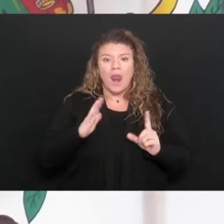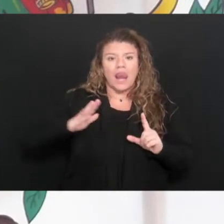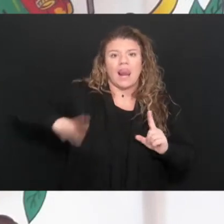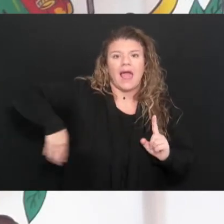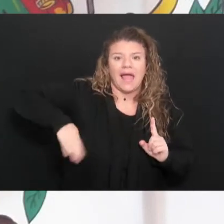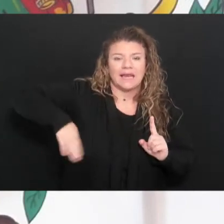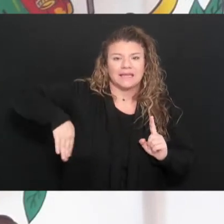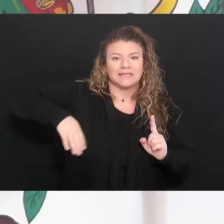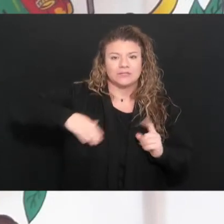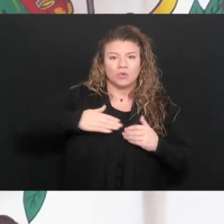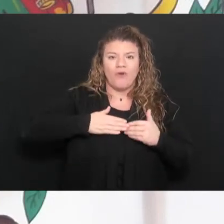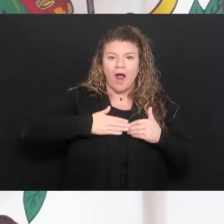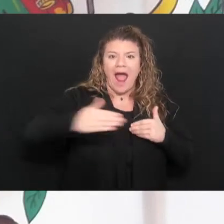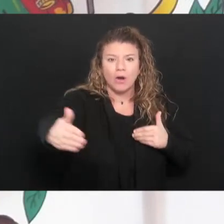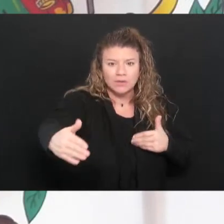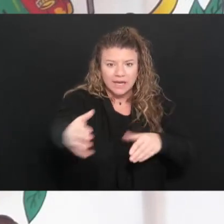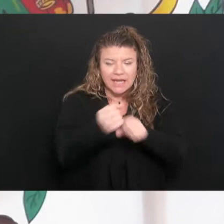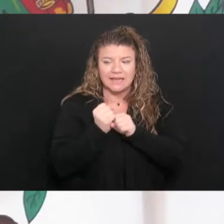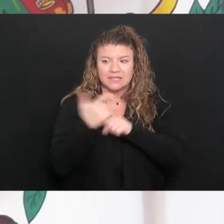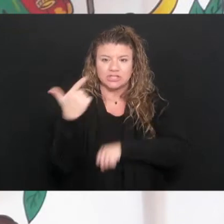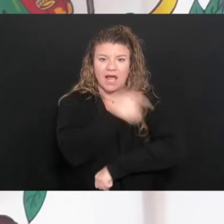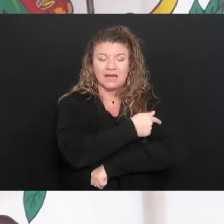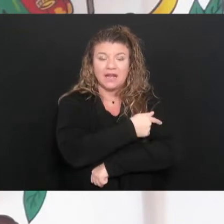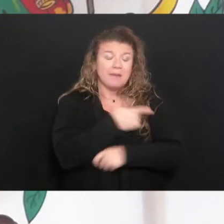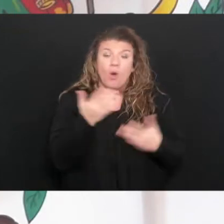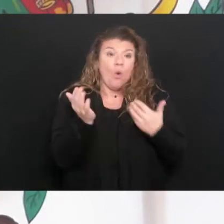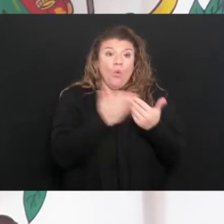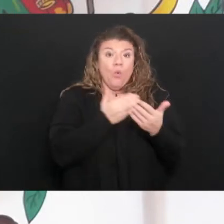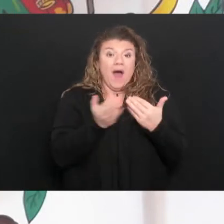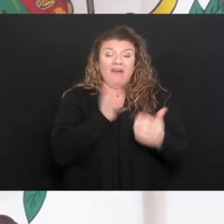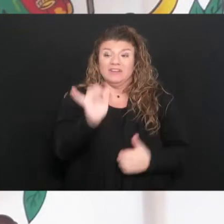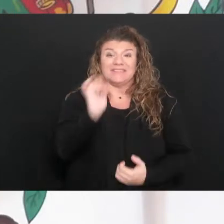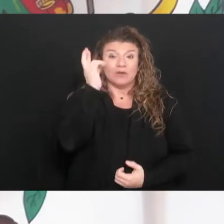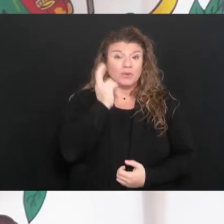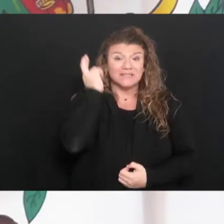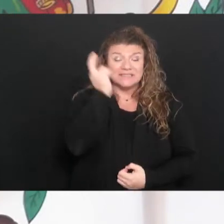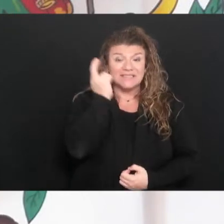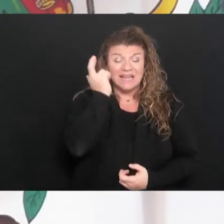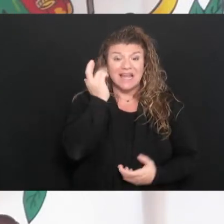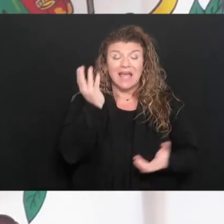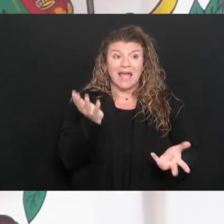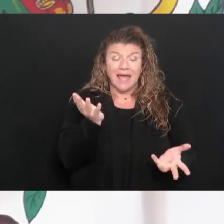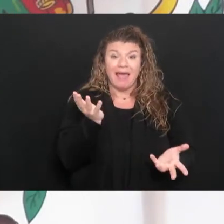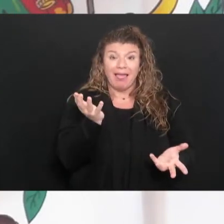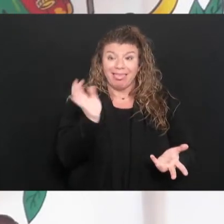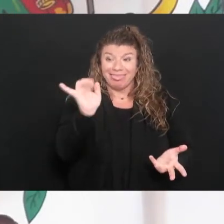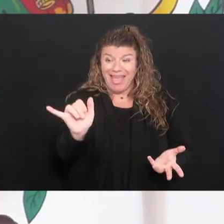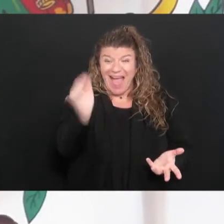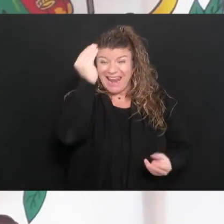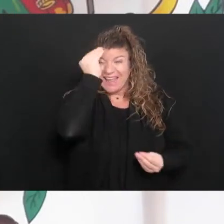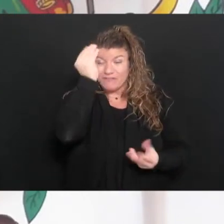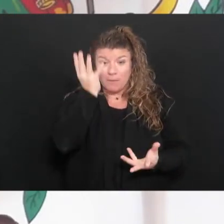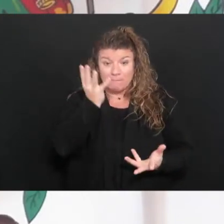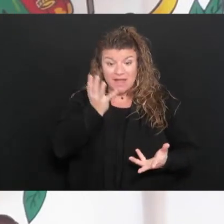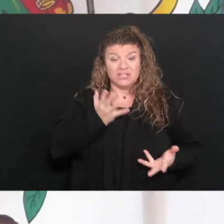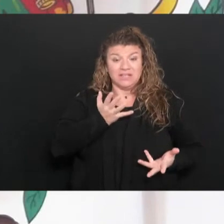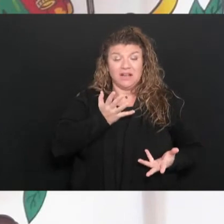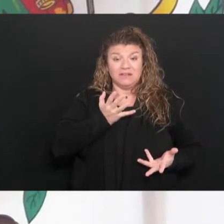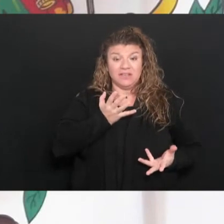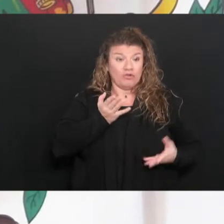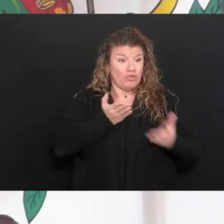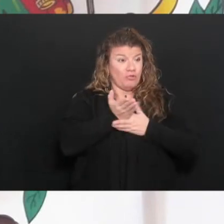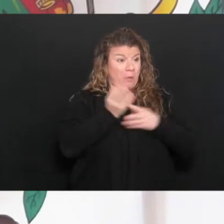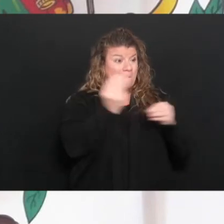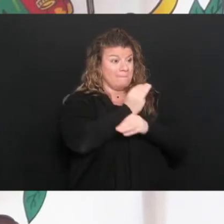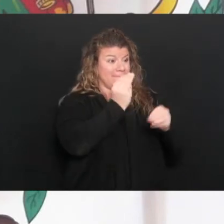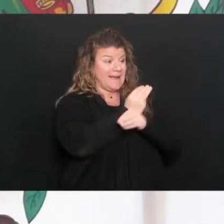their booster shot. But whatever it may be, absolutely, it tells us mathematically clear as